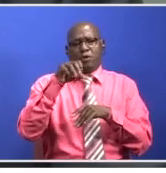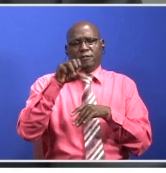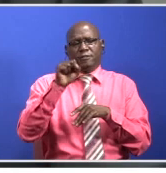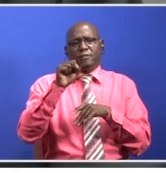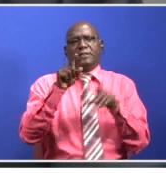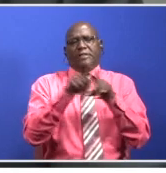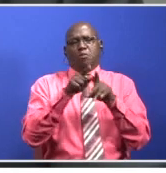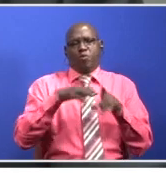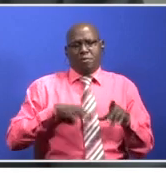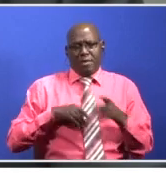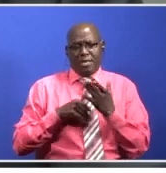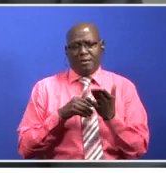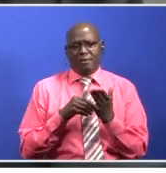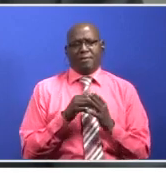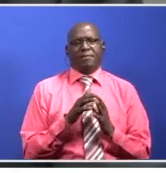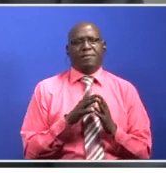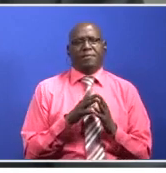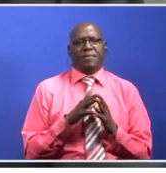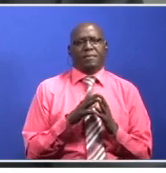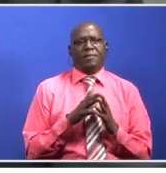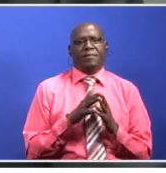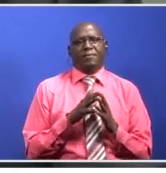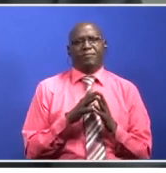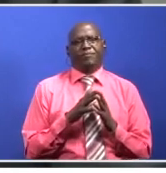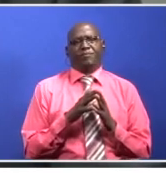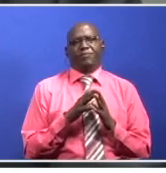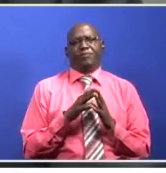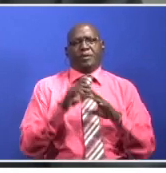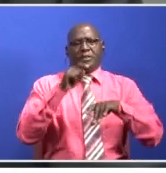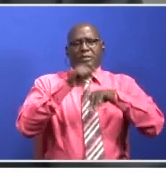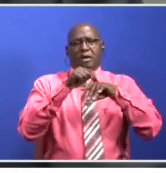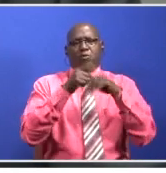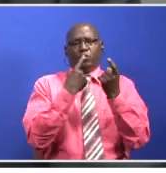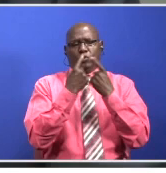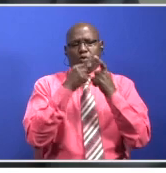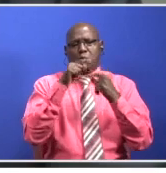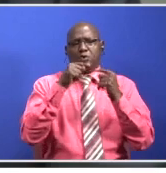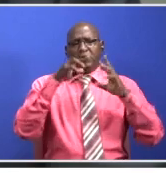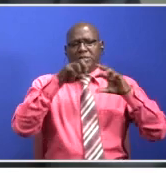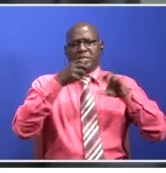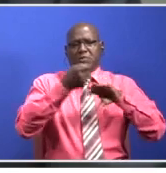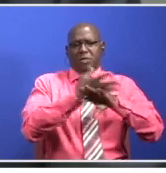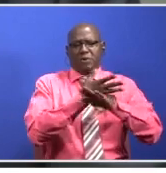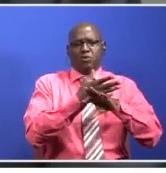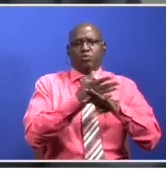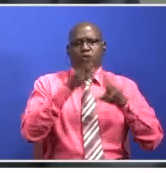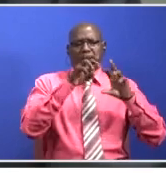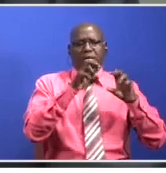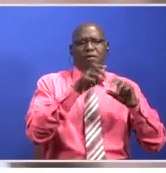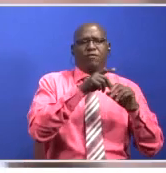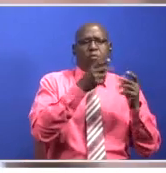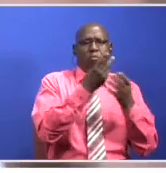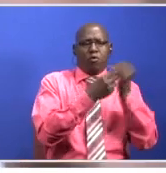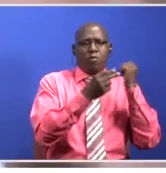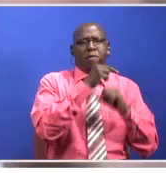women. And when you talk of checking for breast cancer, we check for both males and